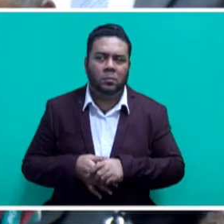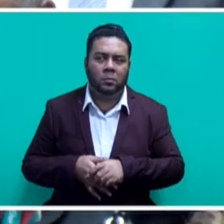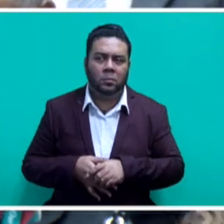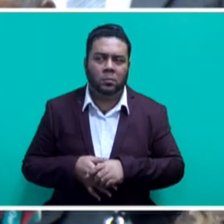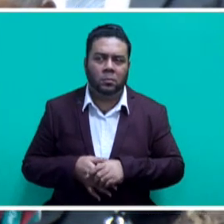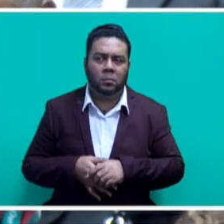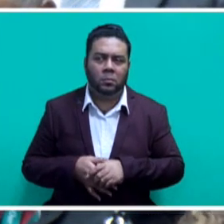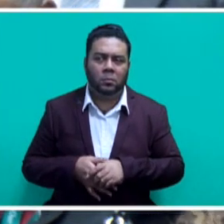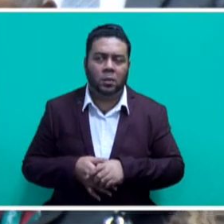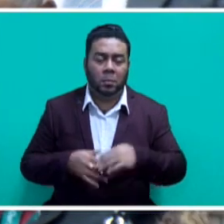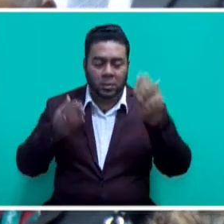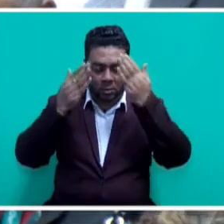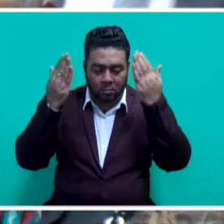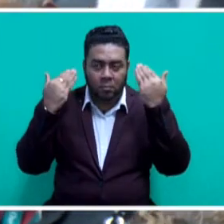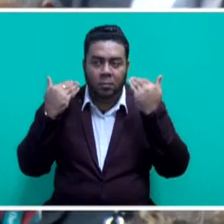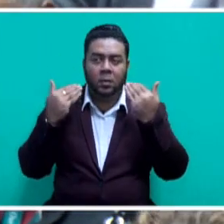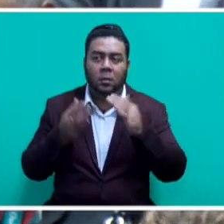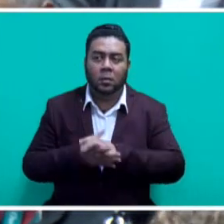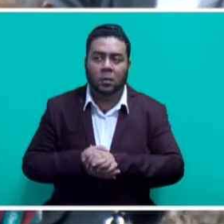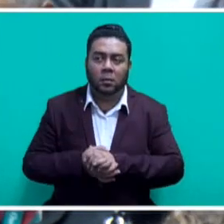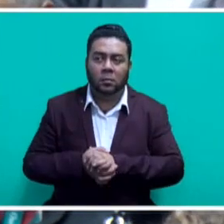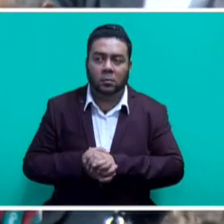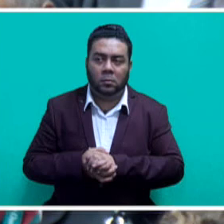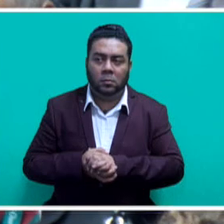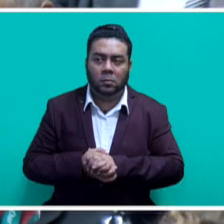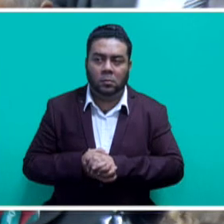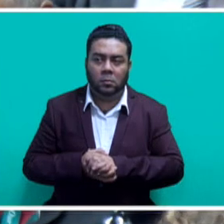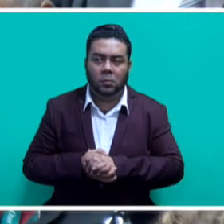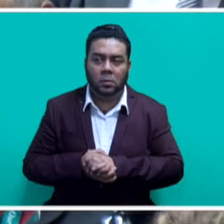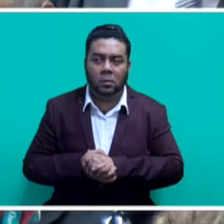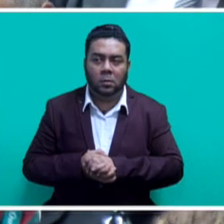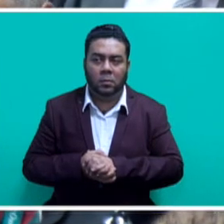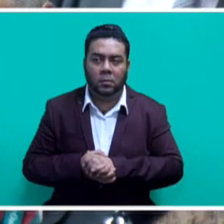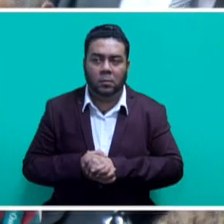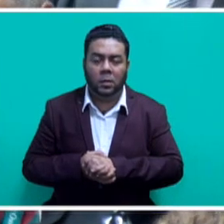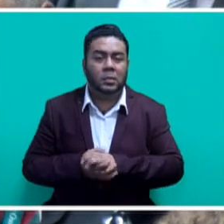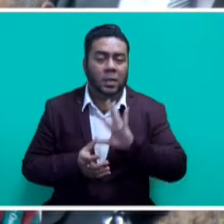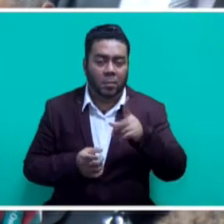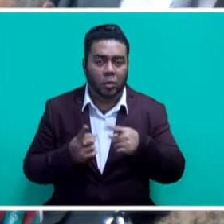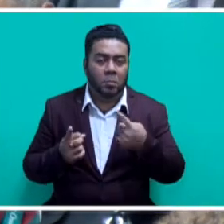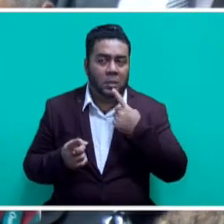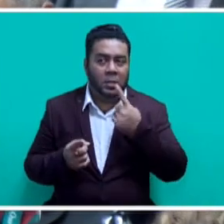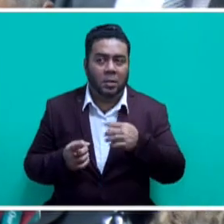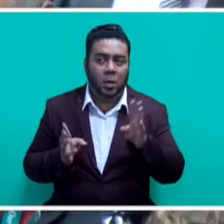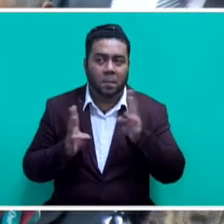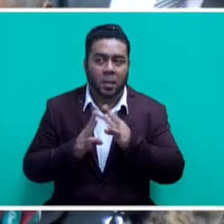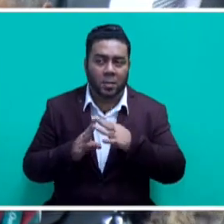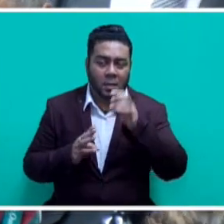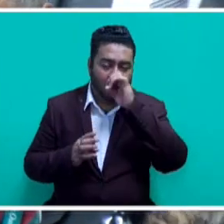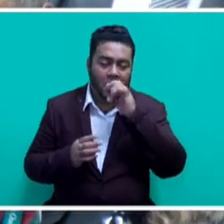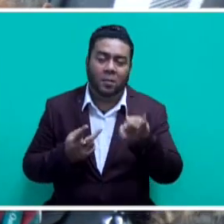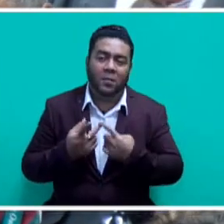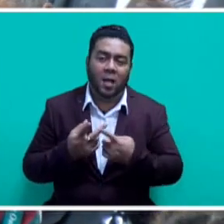Okay, all right, Mr. Speaker. Well, there is something to be said about multi-ethnic, but I'll leave it to some